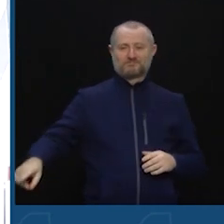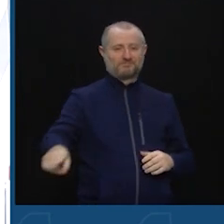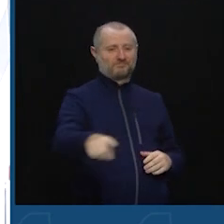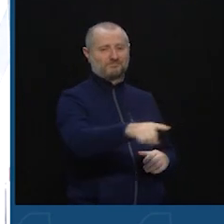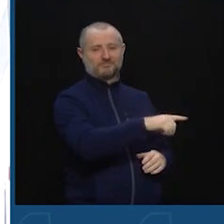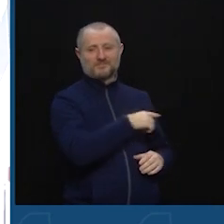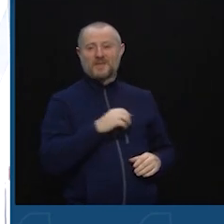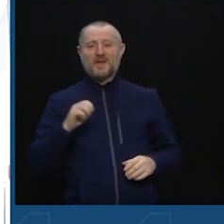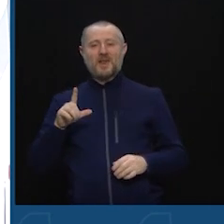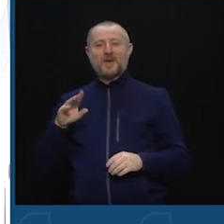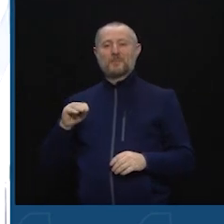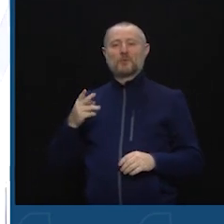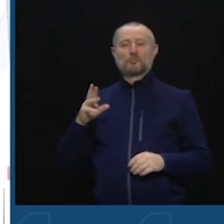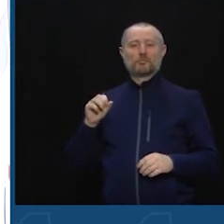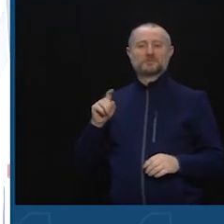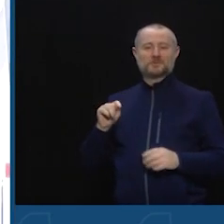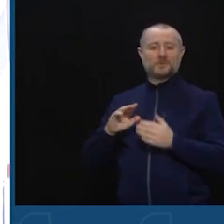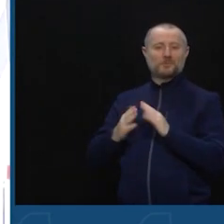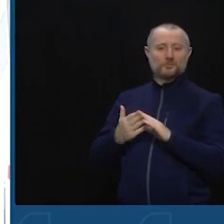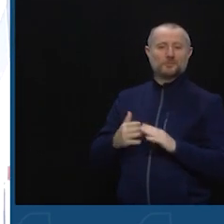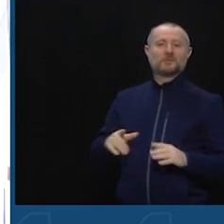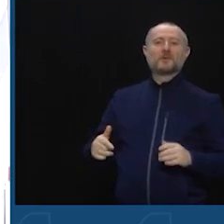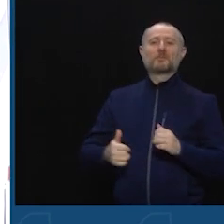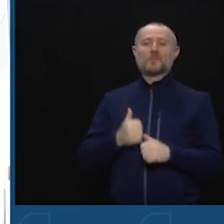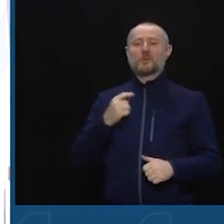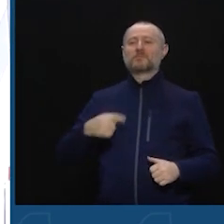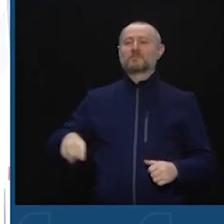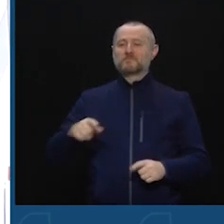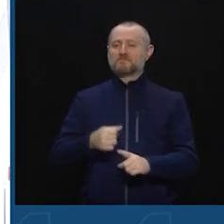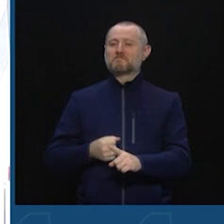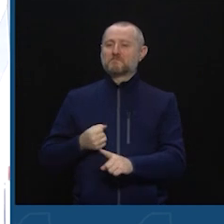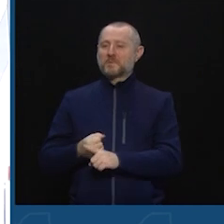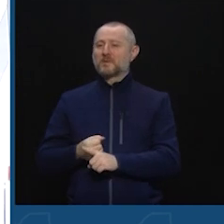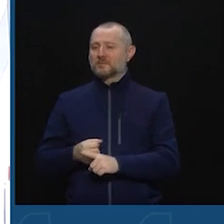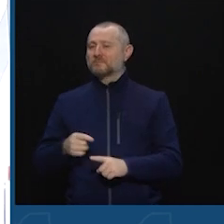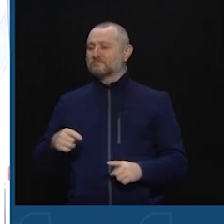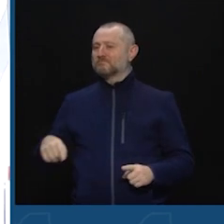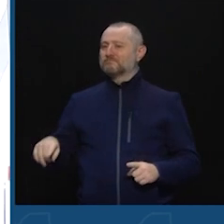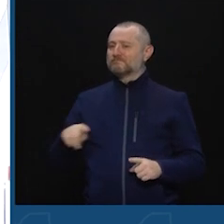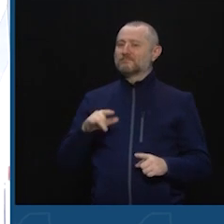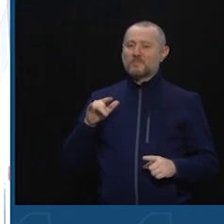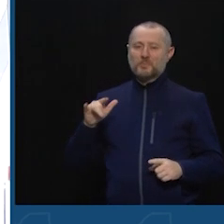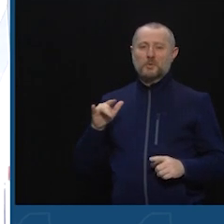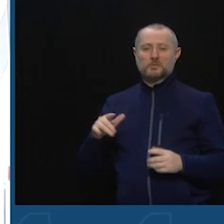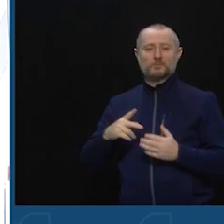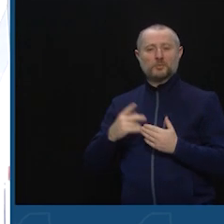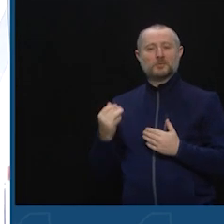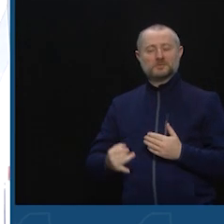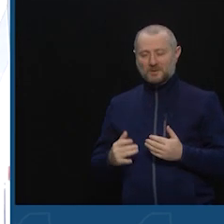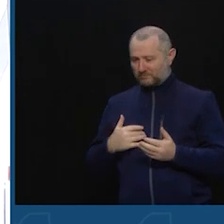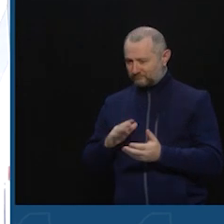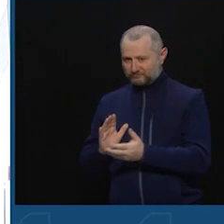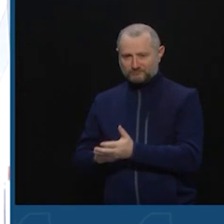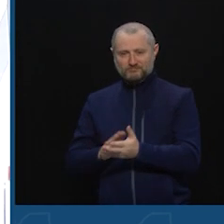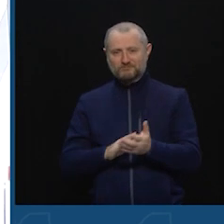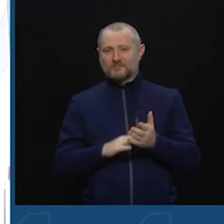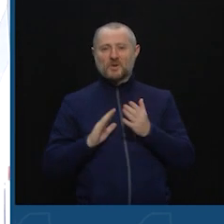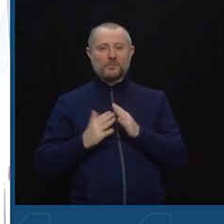the folks most impacted by this airport were able to be a part of this project, and I want to commend you.